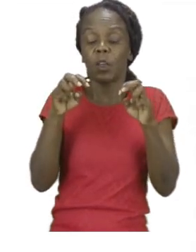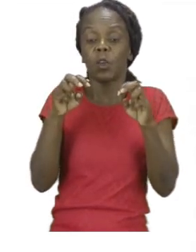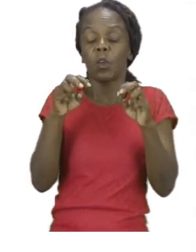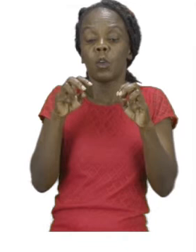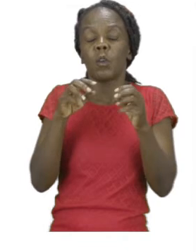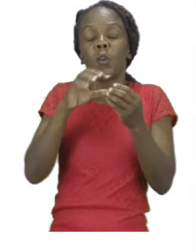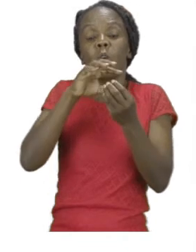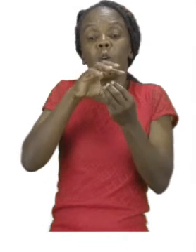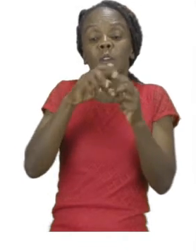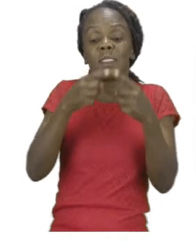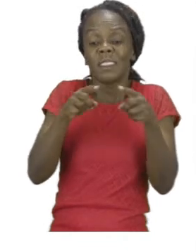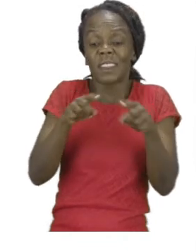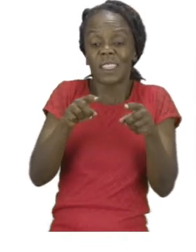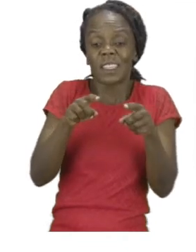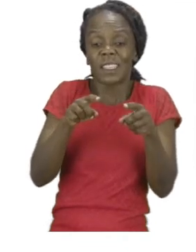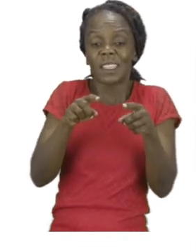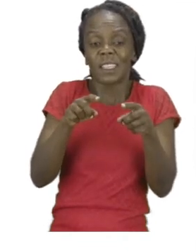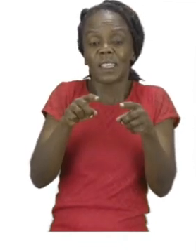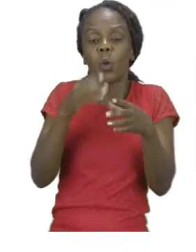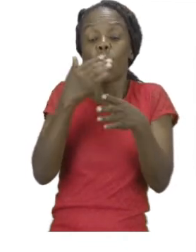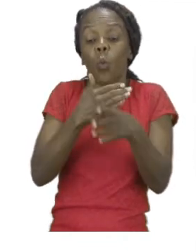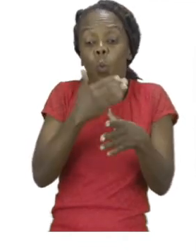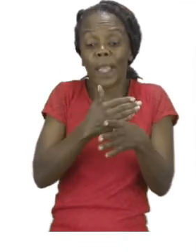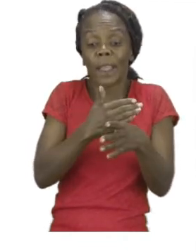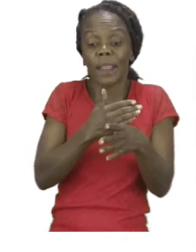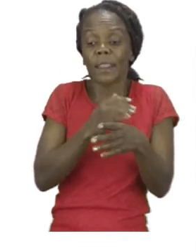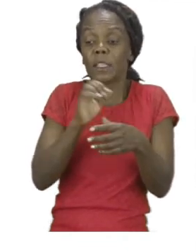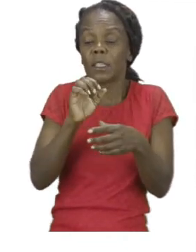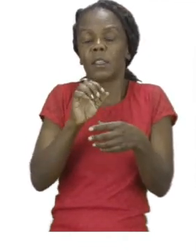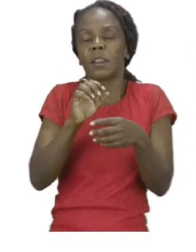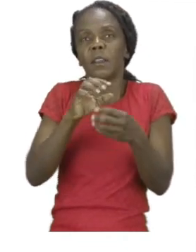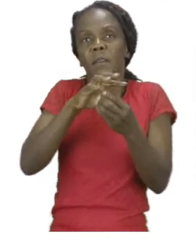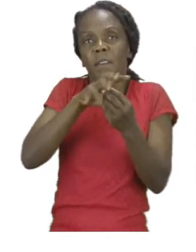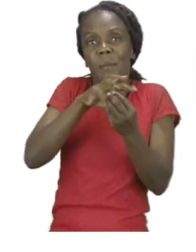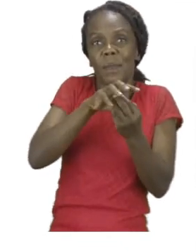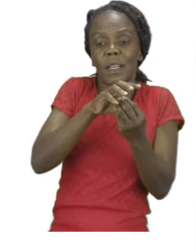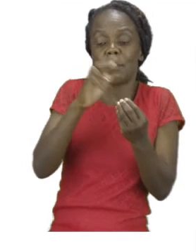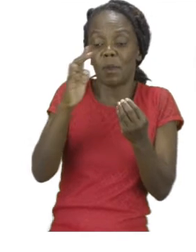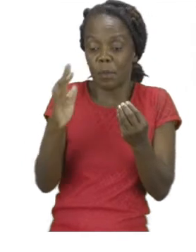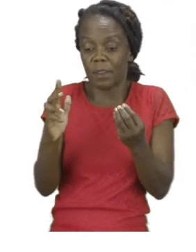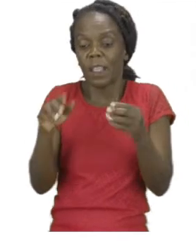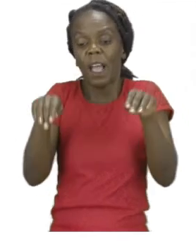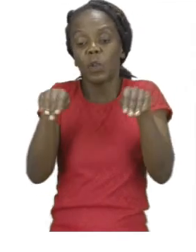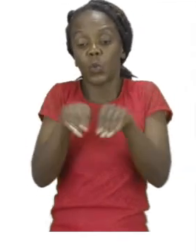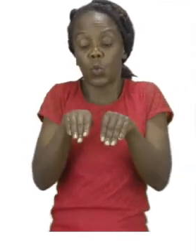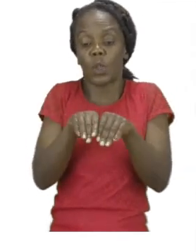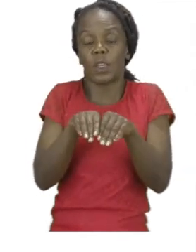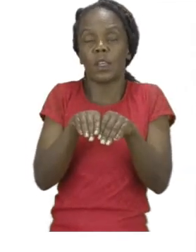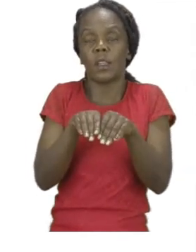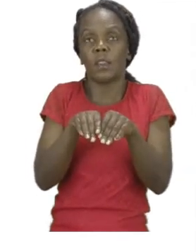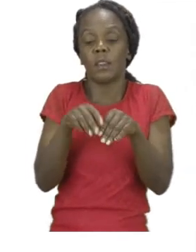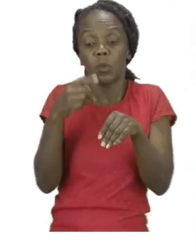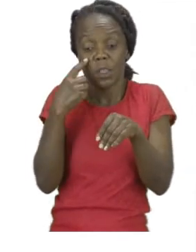mopping the floor. That is his chore as well. The next picture we can see